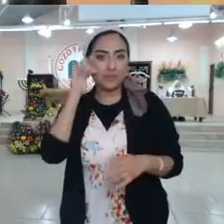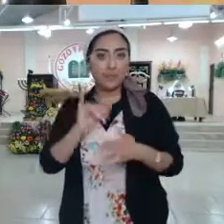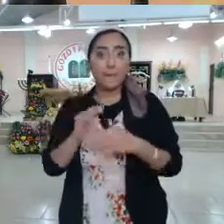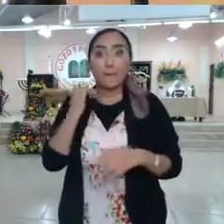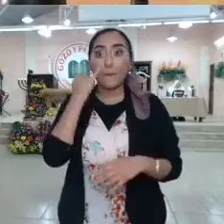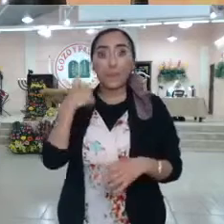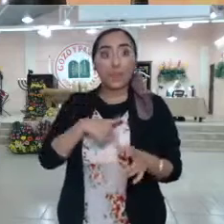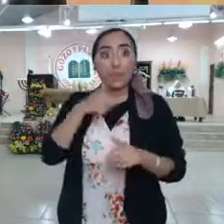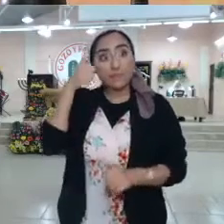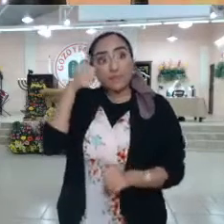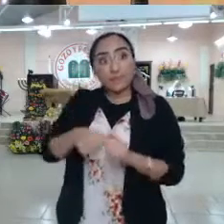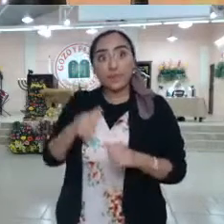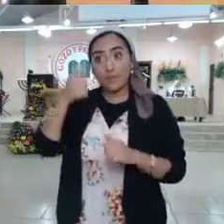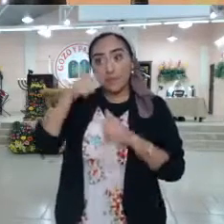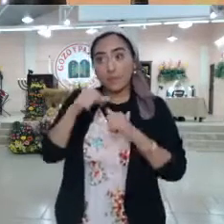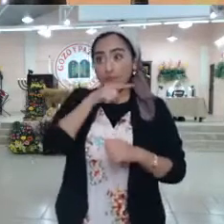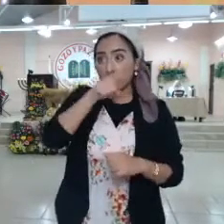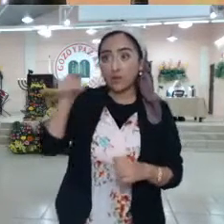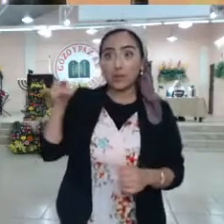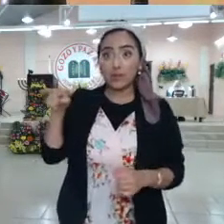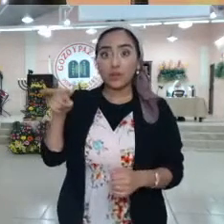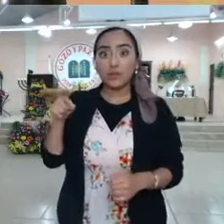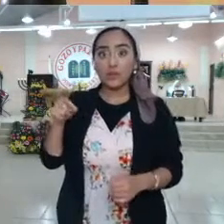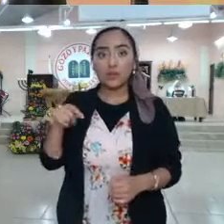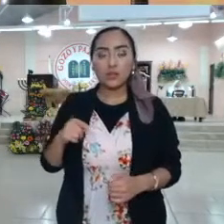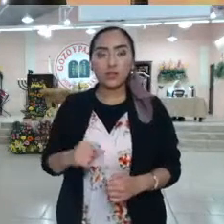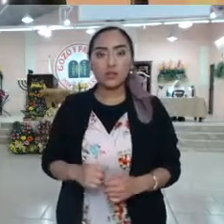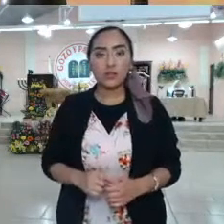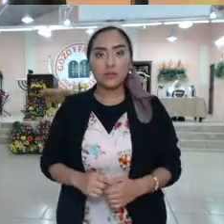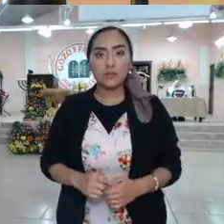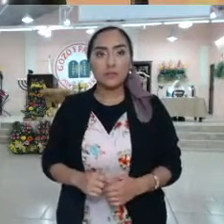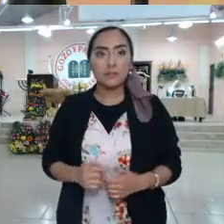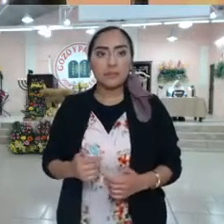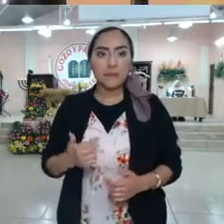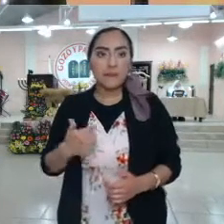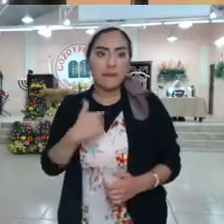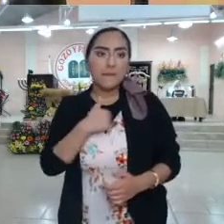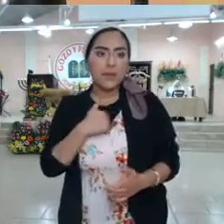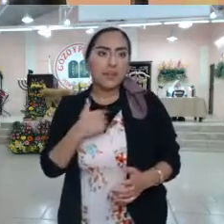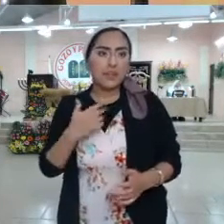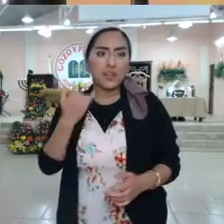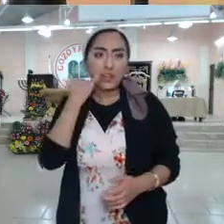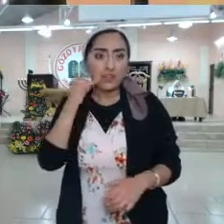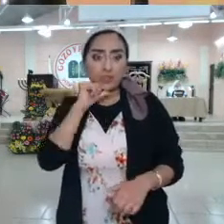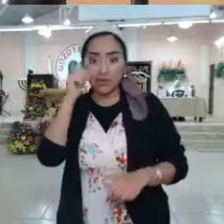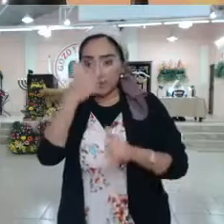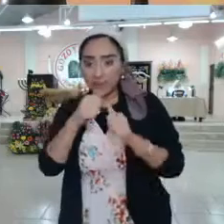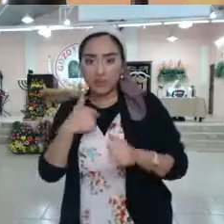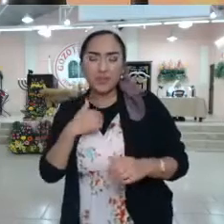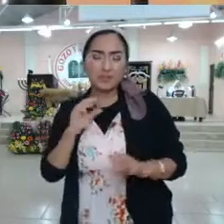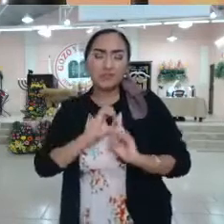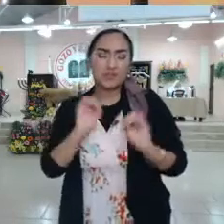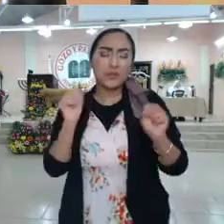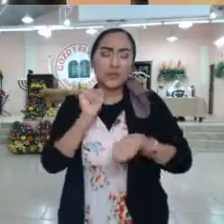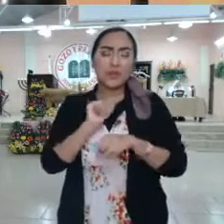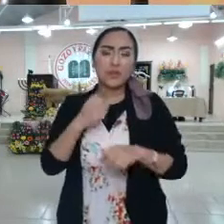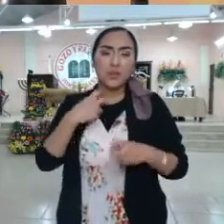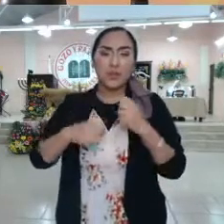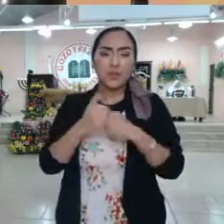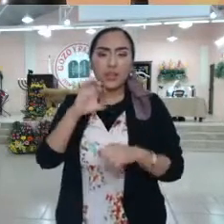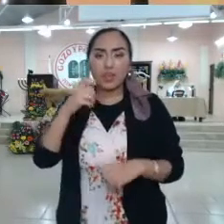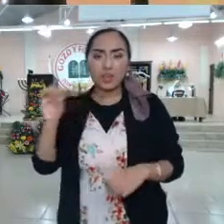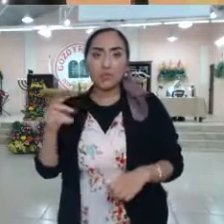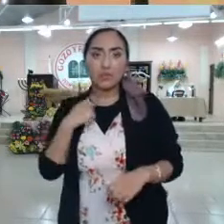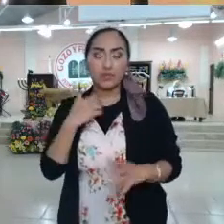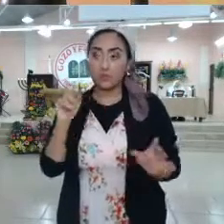think. And if they remember you, and if they remember you, if they didn't, I don't have problem with it,